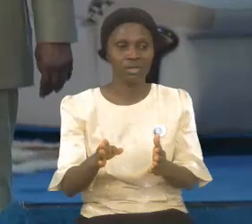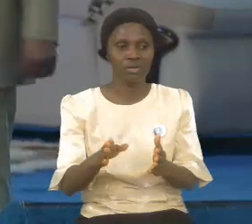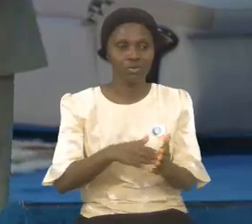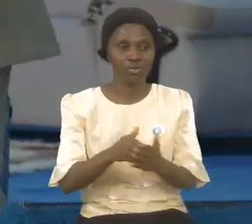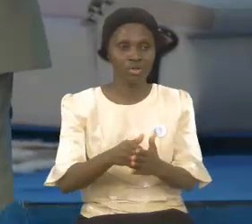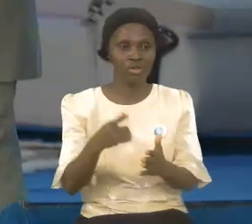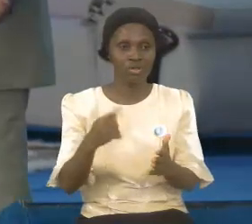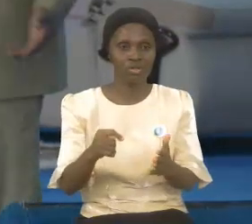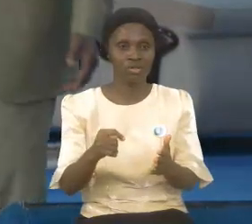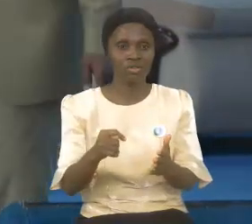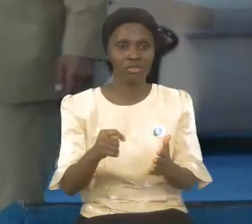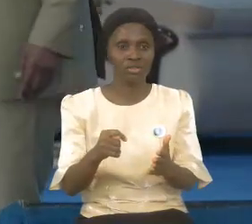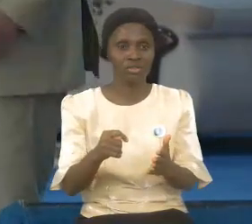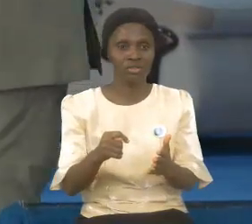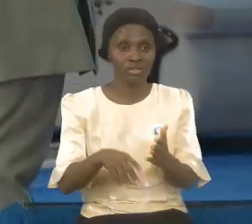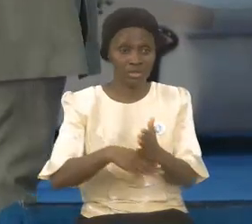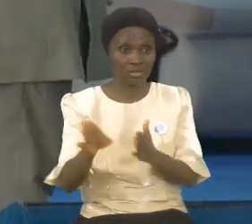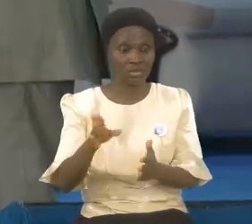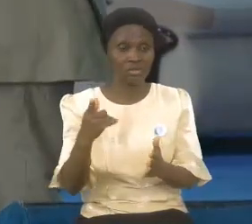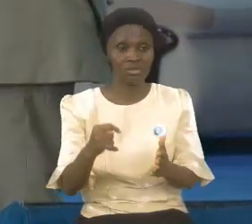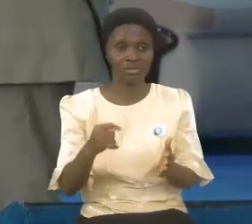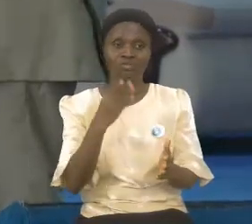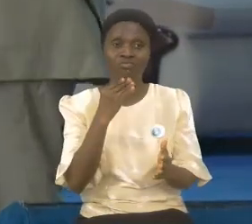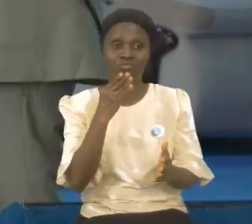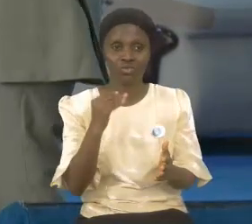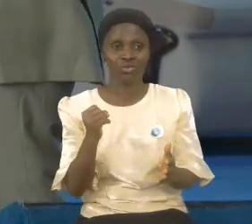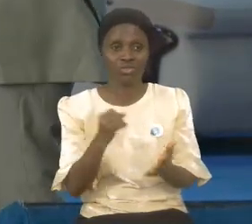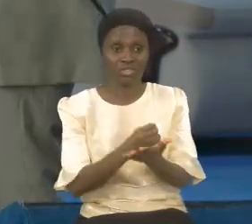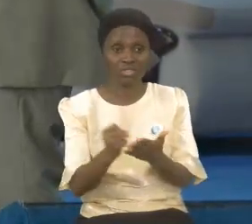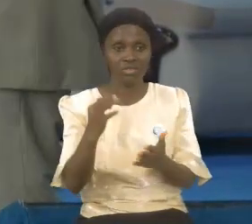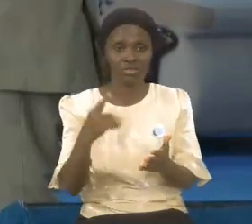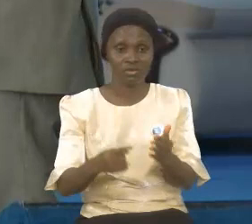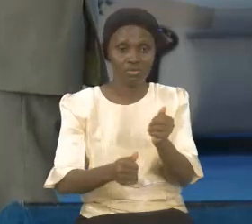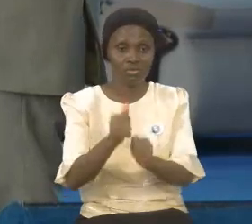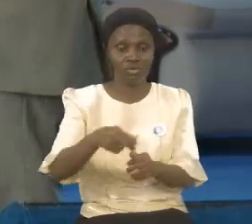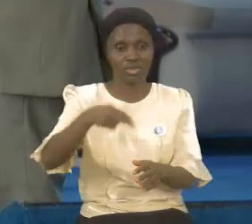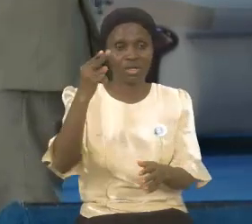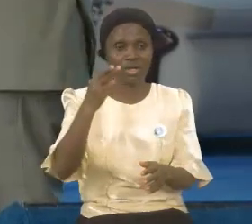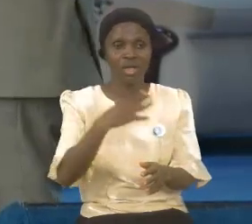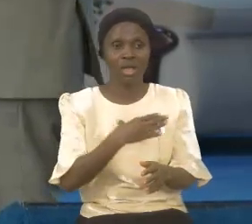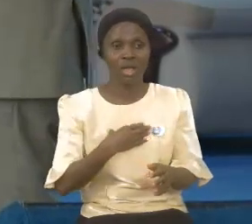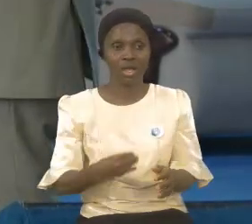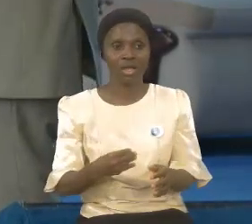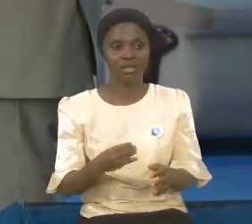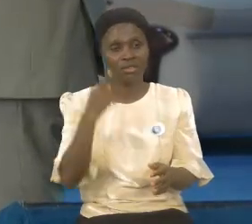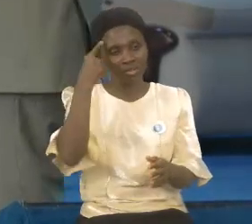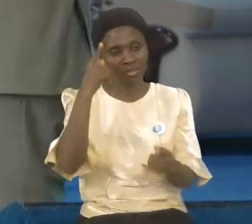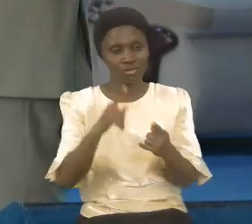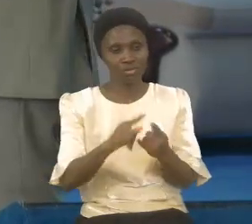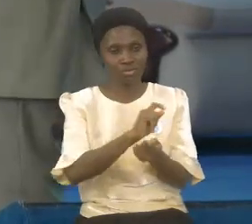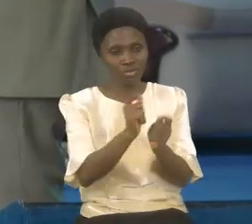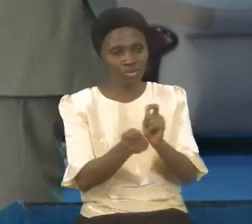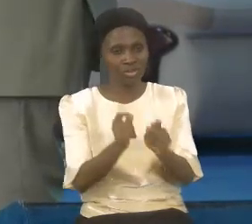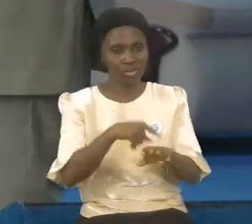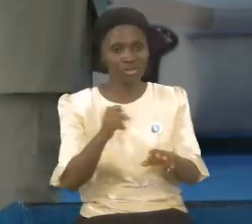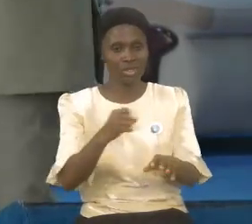the Jews, and think to change times and laws. He'll say, remove all